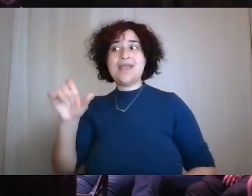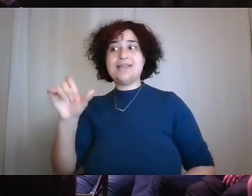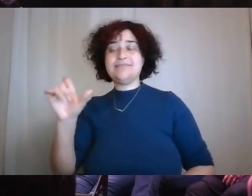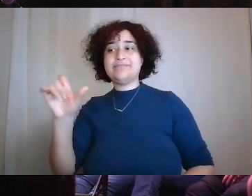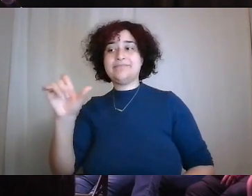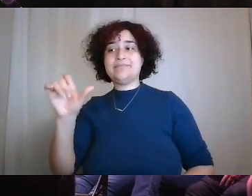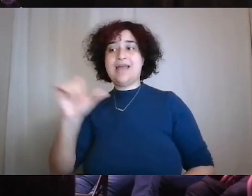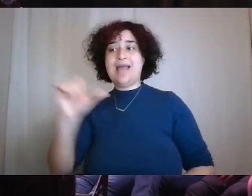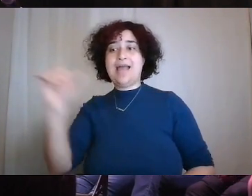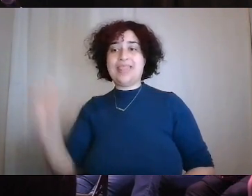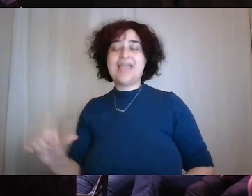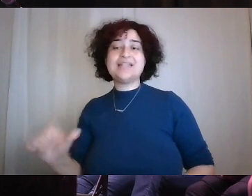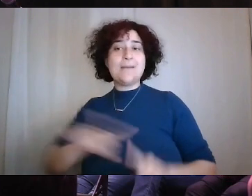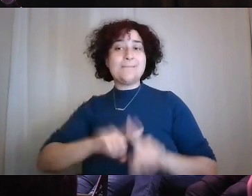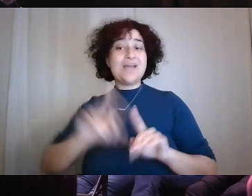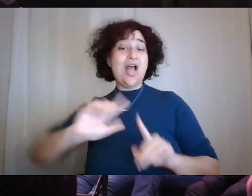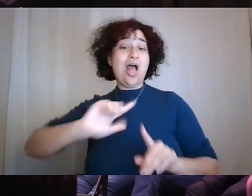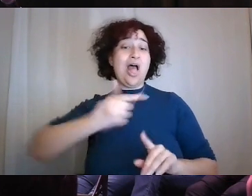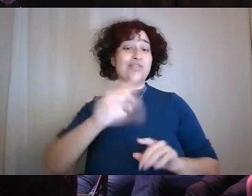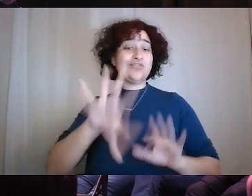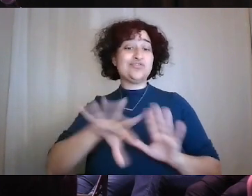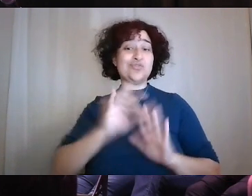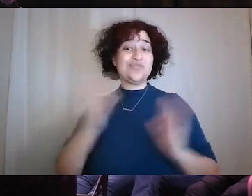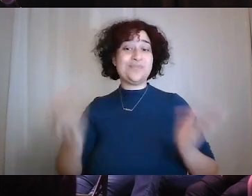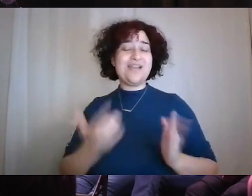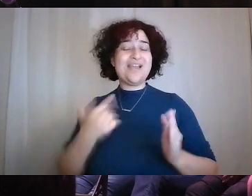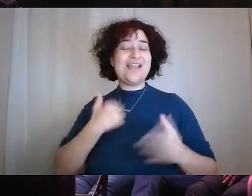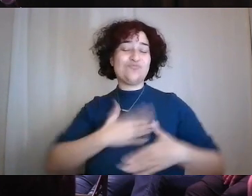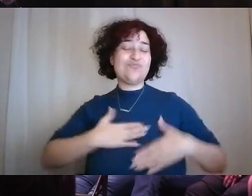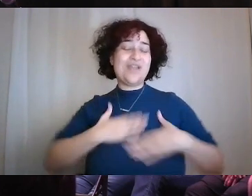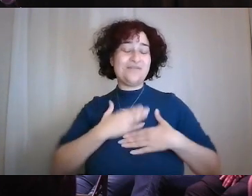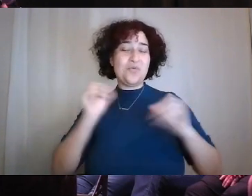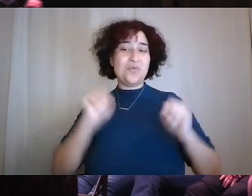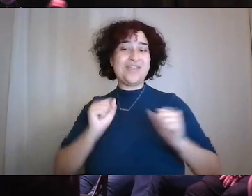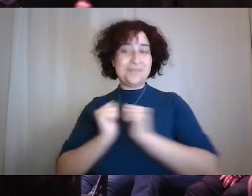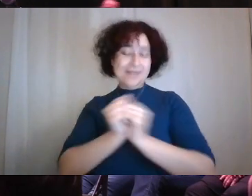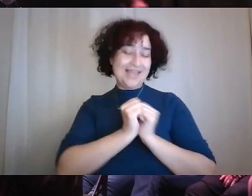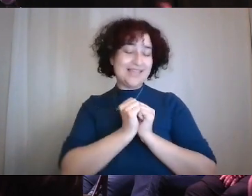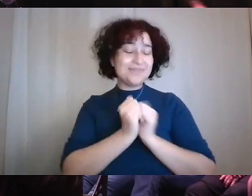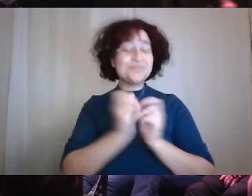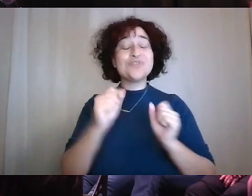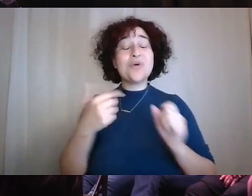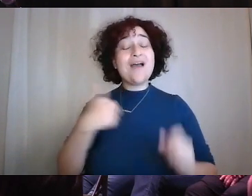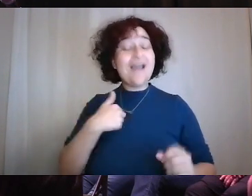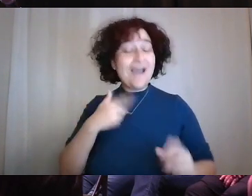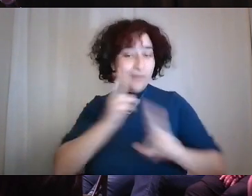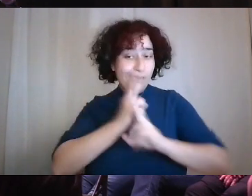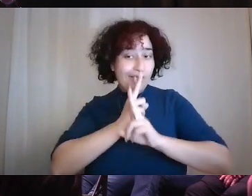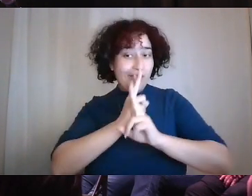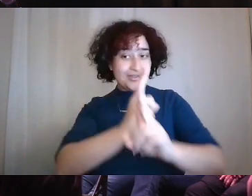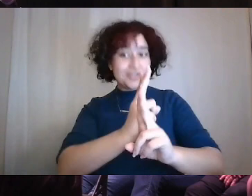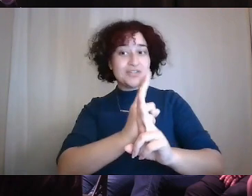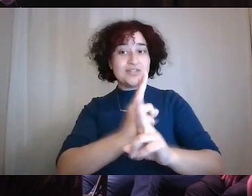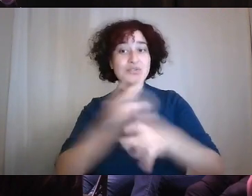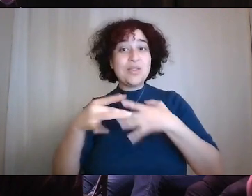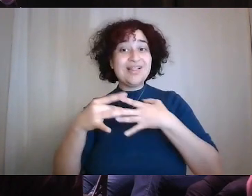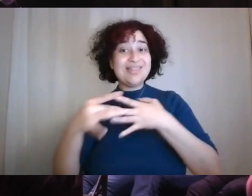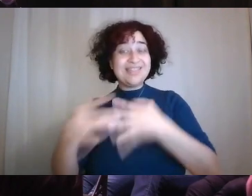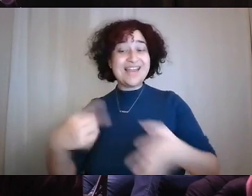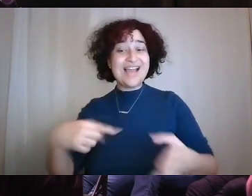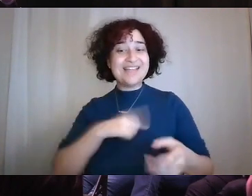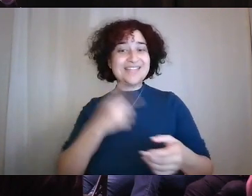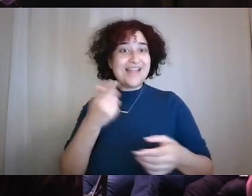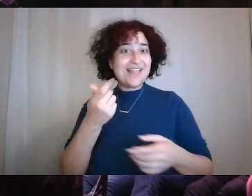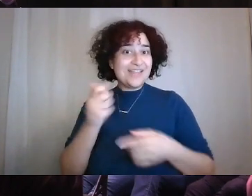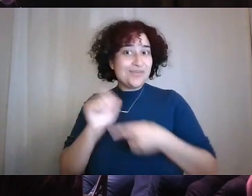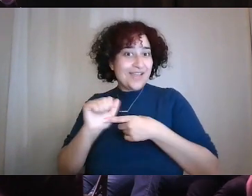I'm grateful that we get to be together. So I am honored to lead us in a little exercise. So